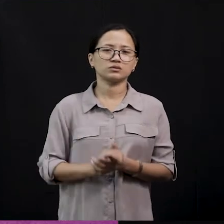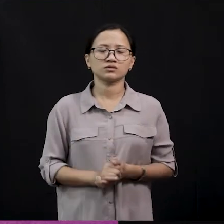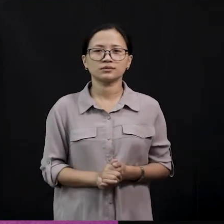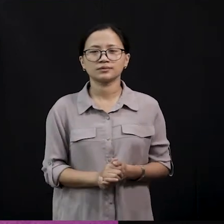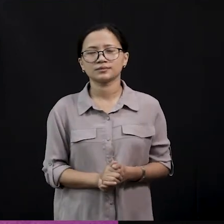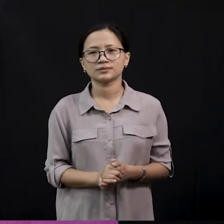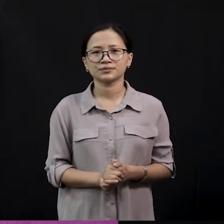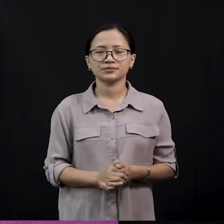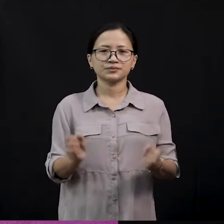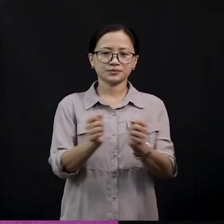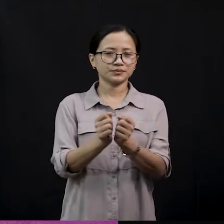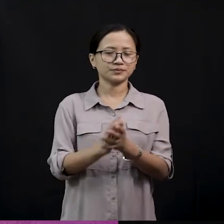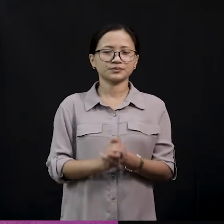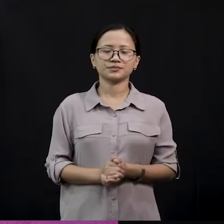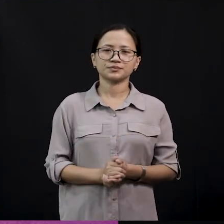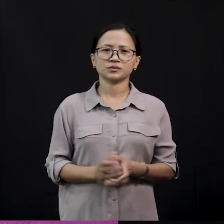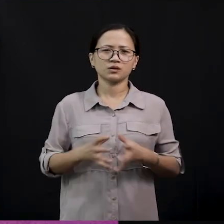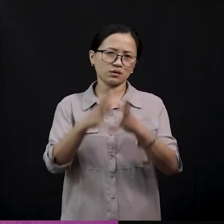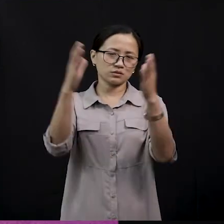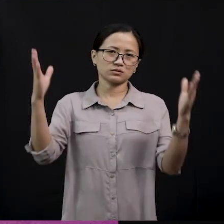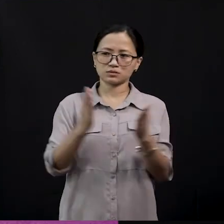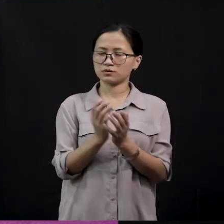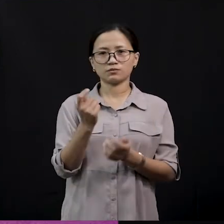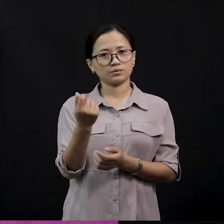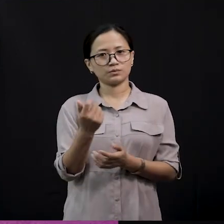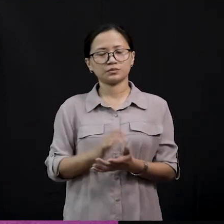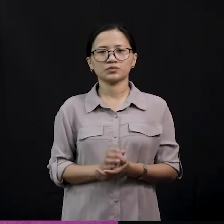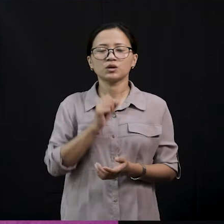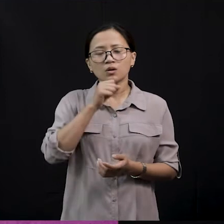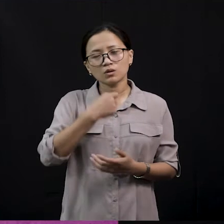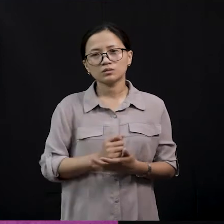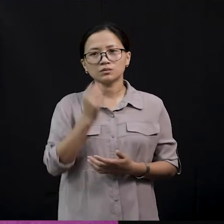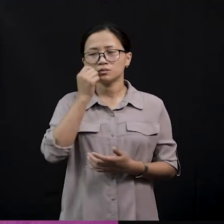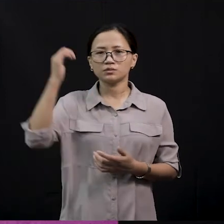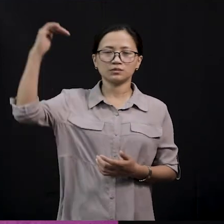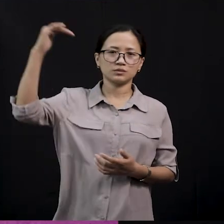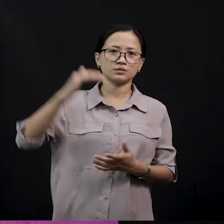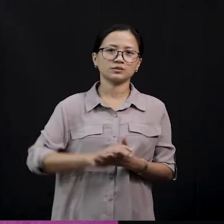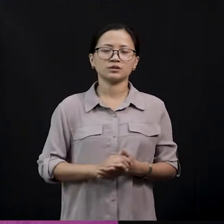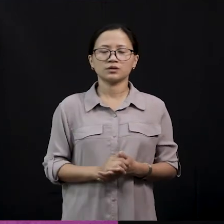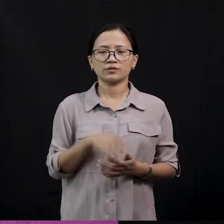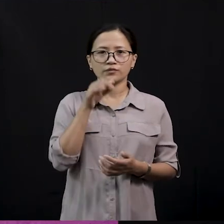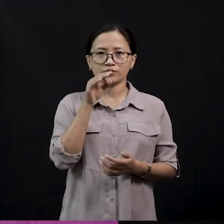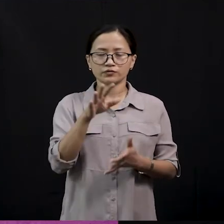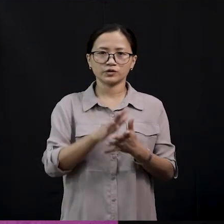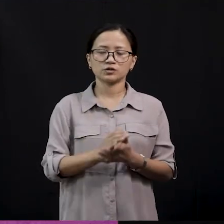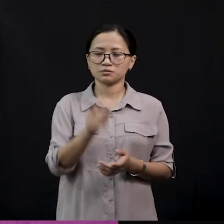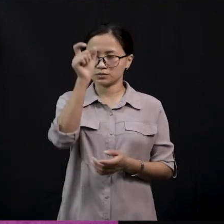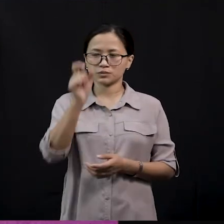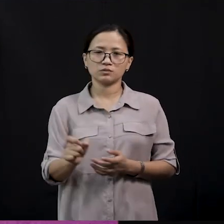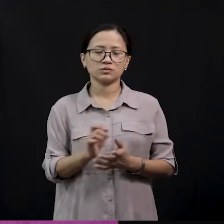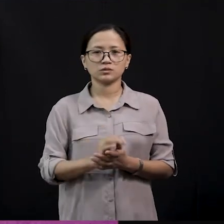old man came with his bag of gold, with lots of money. This old man is again a representation of the fact that the